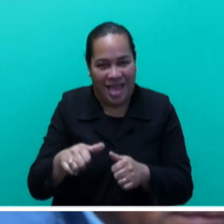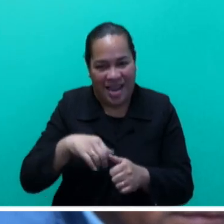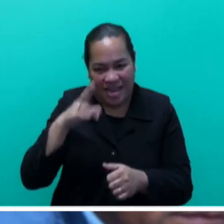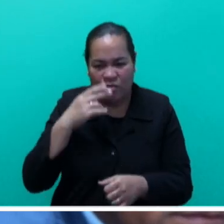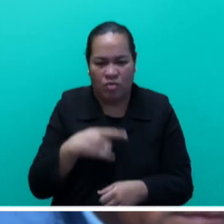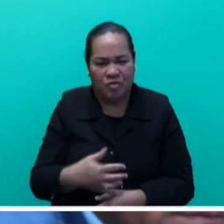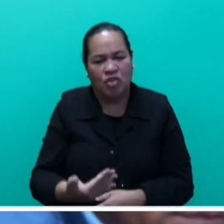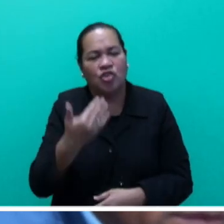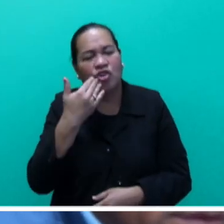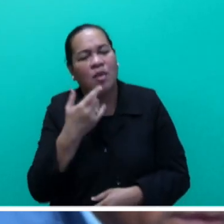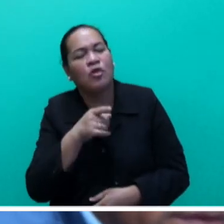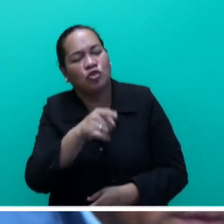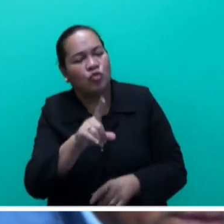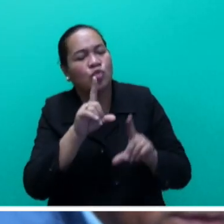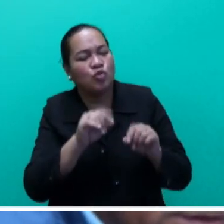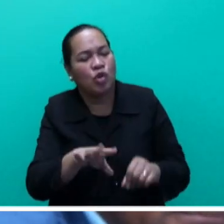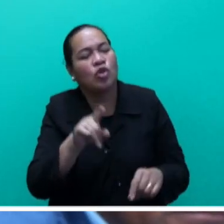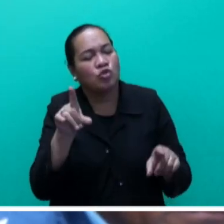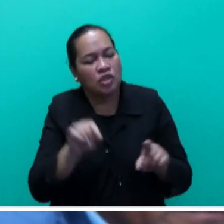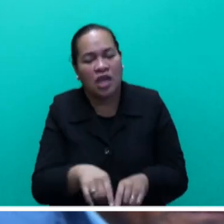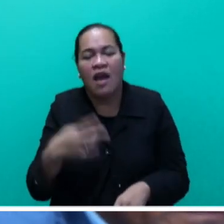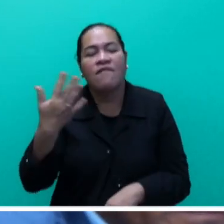you for doing what you did for the last